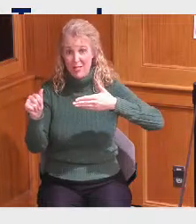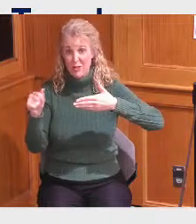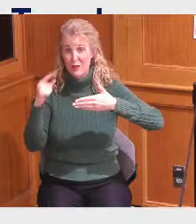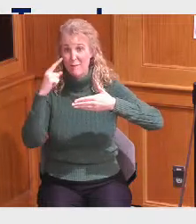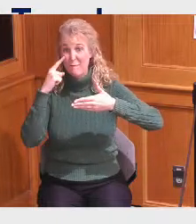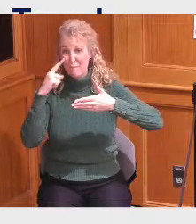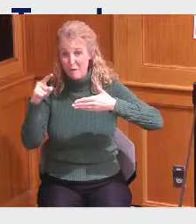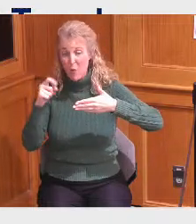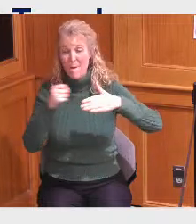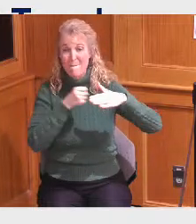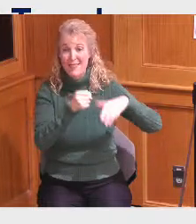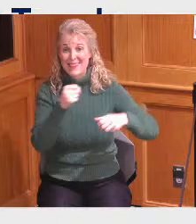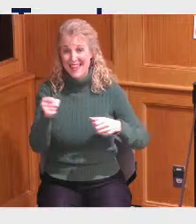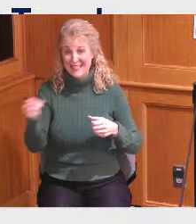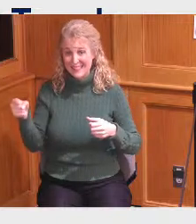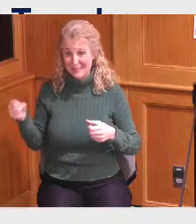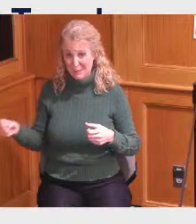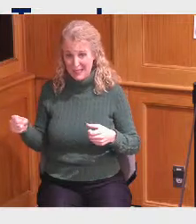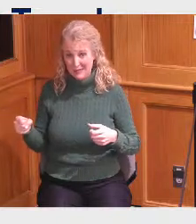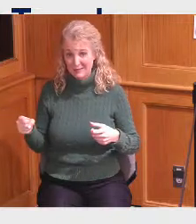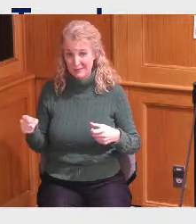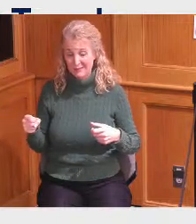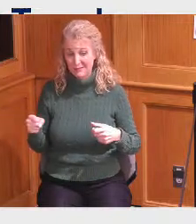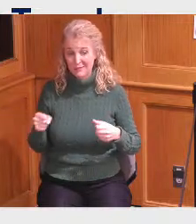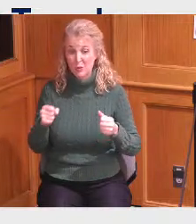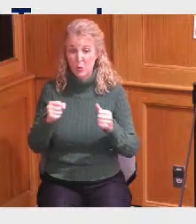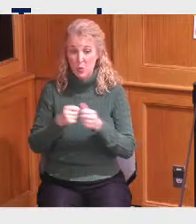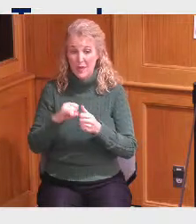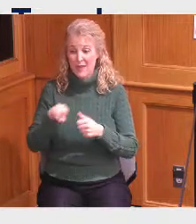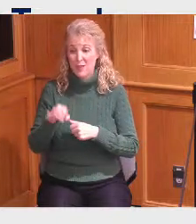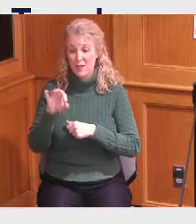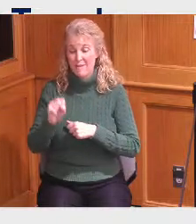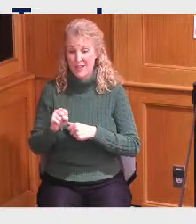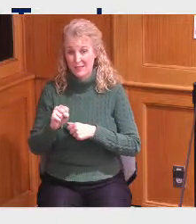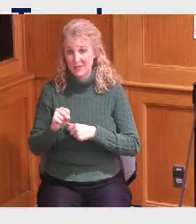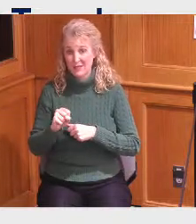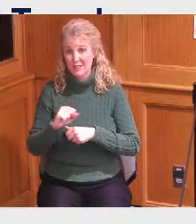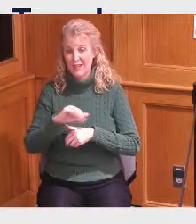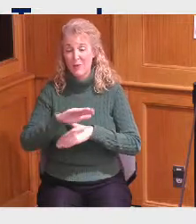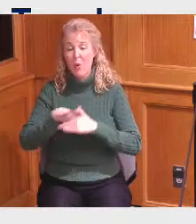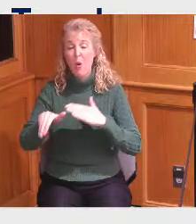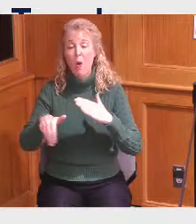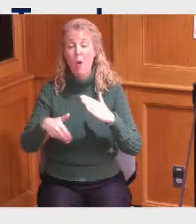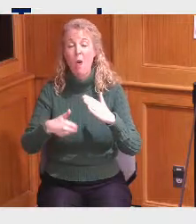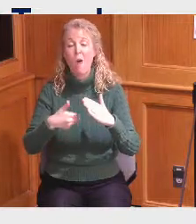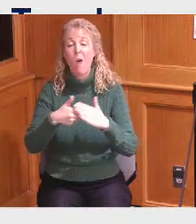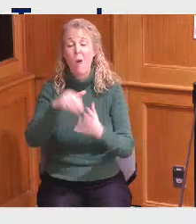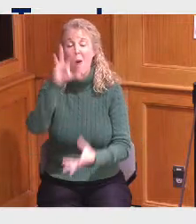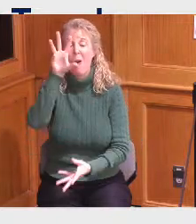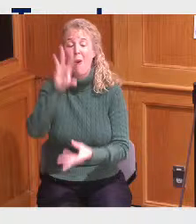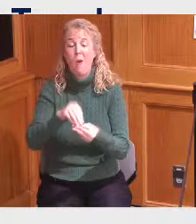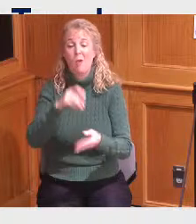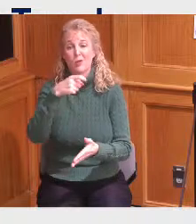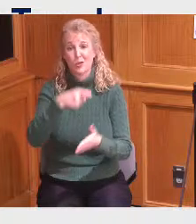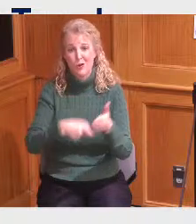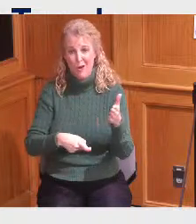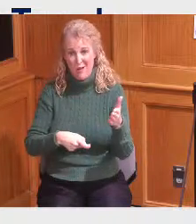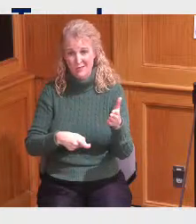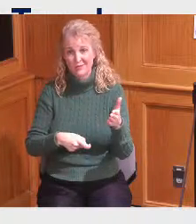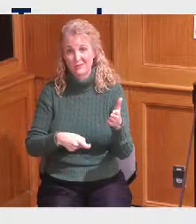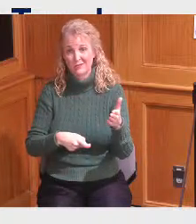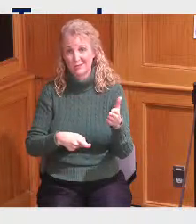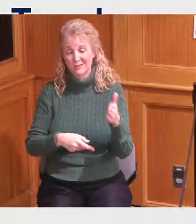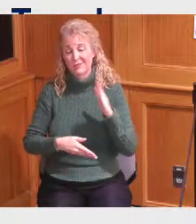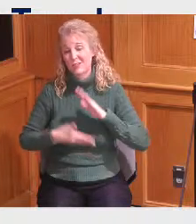in terms of placement for children through Job and Family Services and all of the costs associated with the